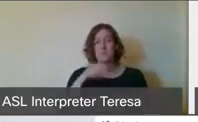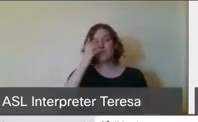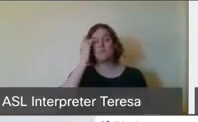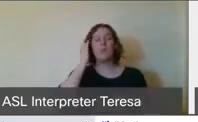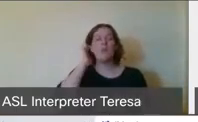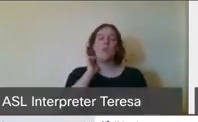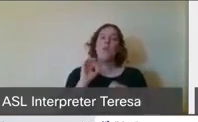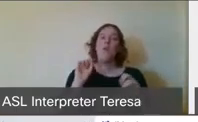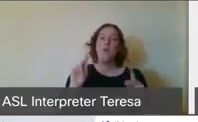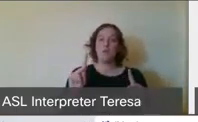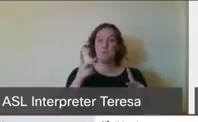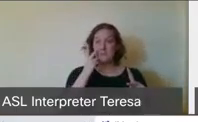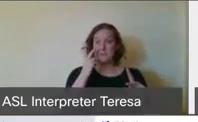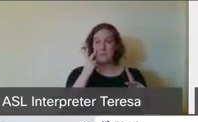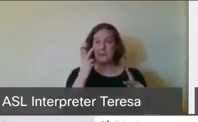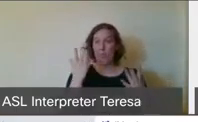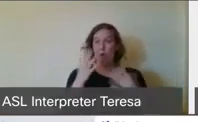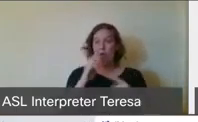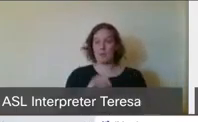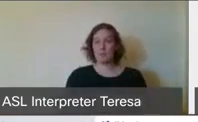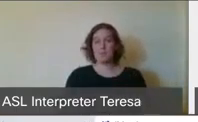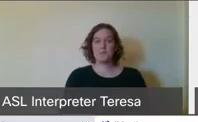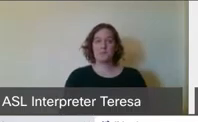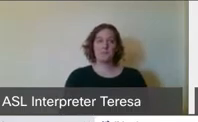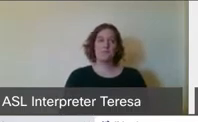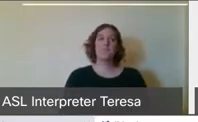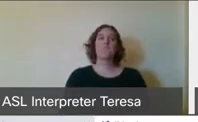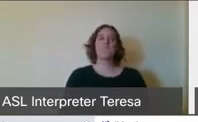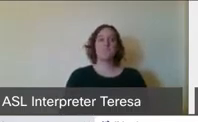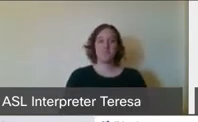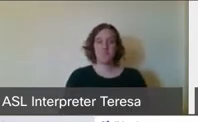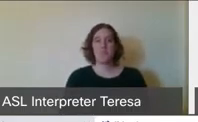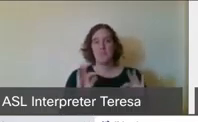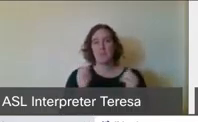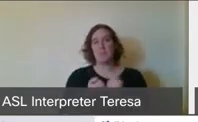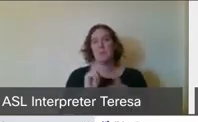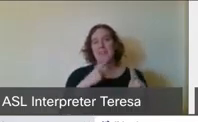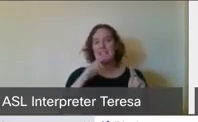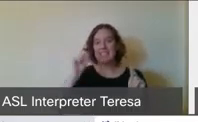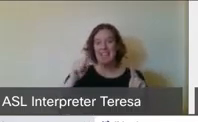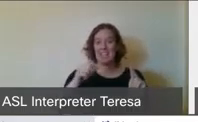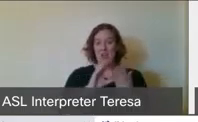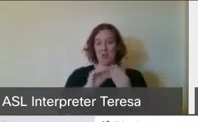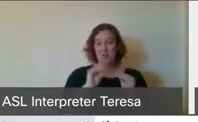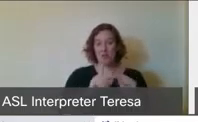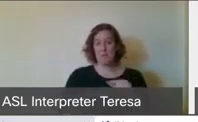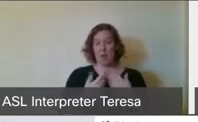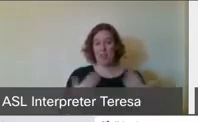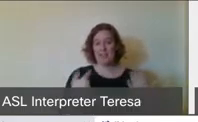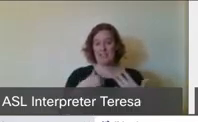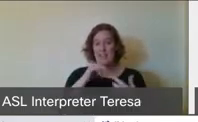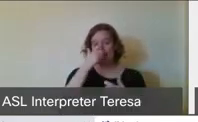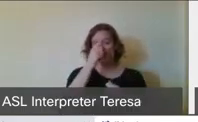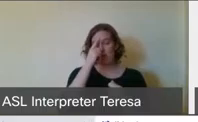Okay, so let's just see where we ended up. Perfect. Majority of people said yes, they learn more about topics that are interesting to me. So this is,